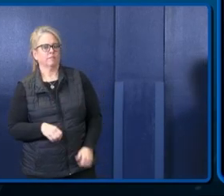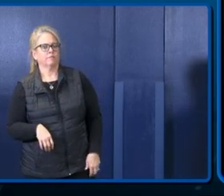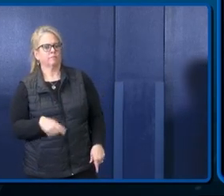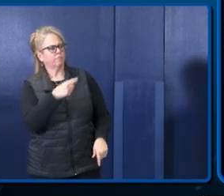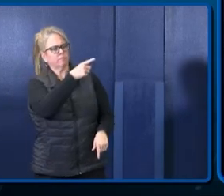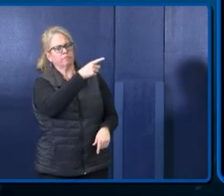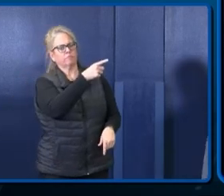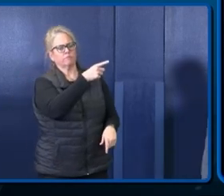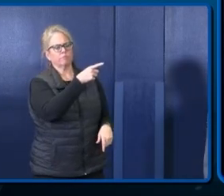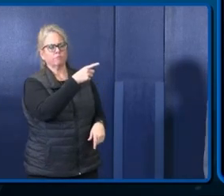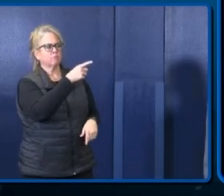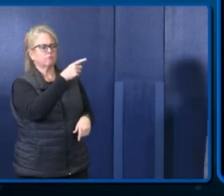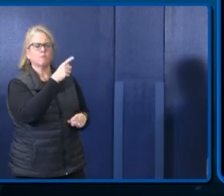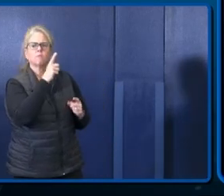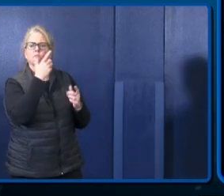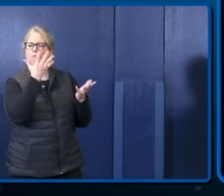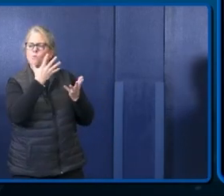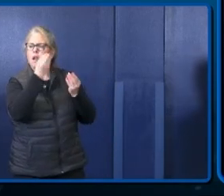be able to learn